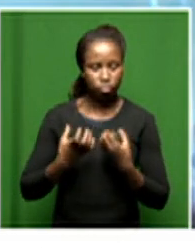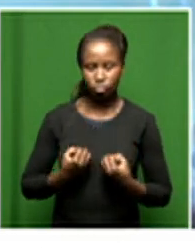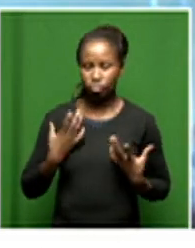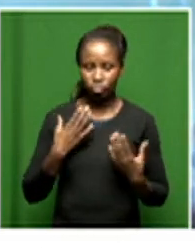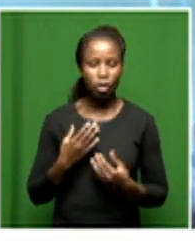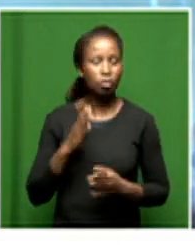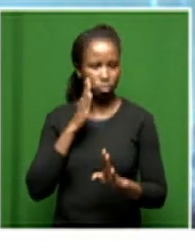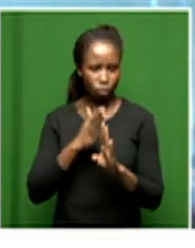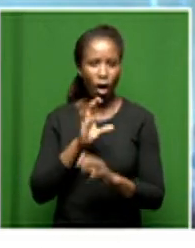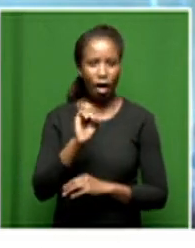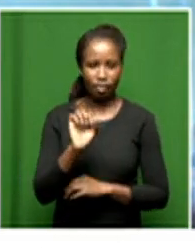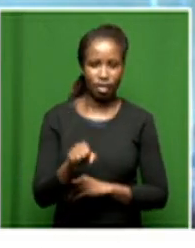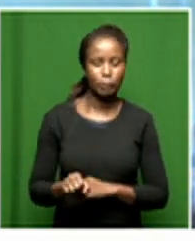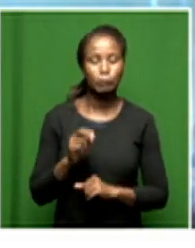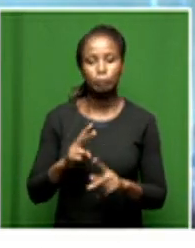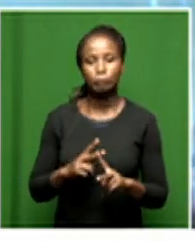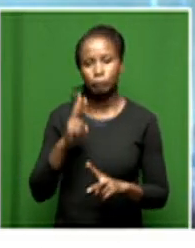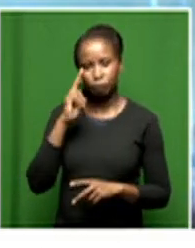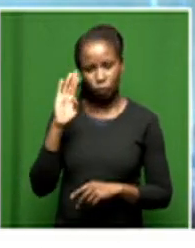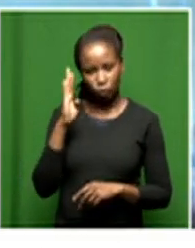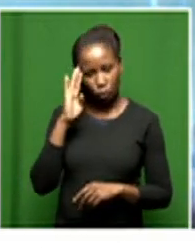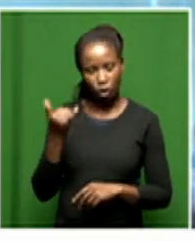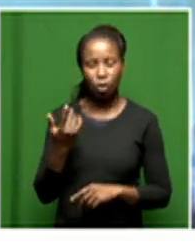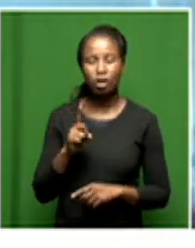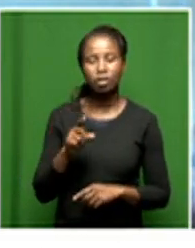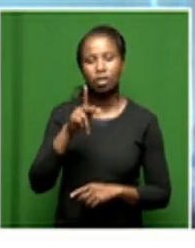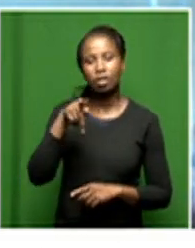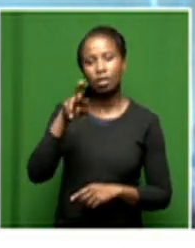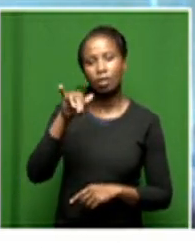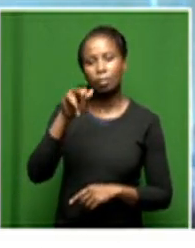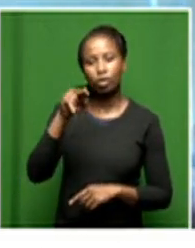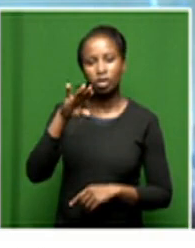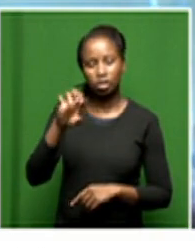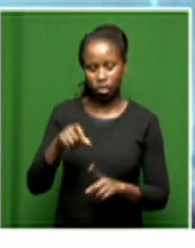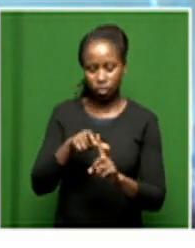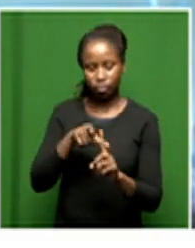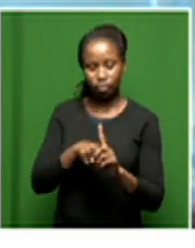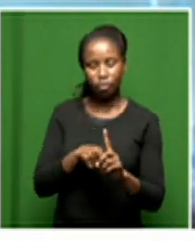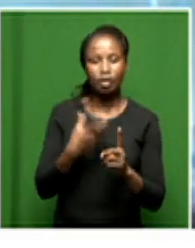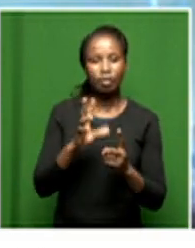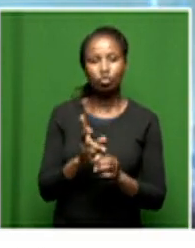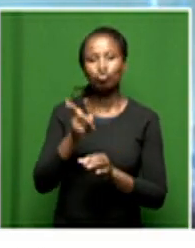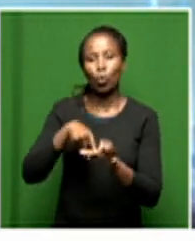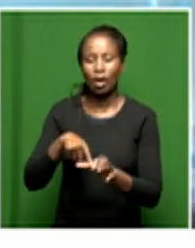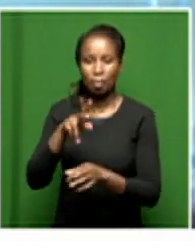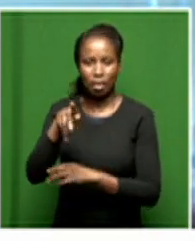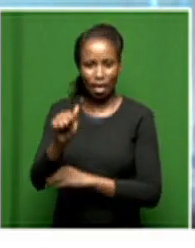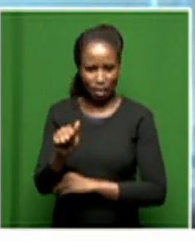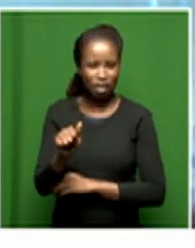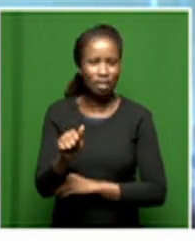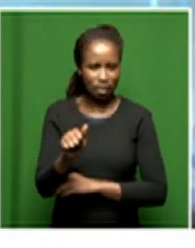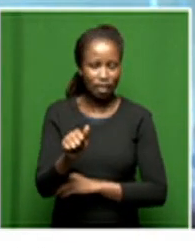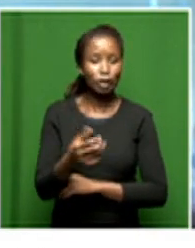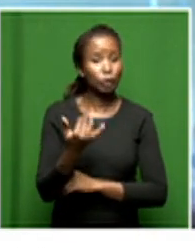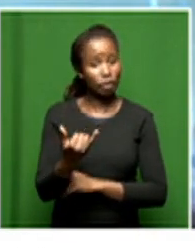also recently, if you know the famous Truman Prince in Beaufort West, he's left the ANC to join up with the Patriotic Alliance. So they are